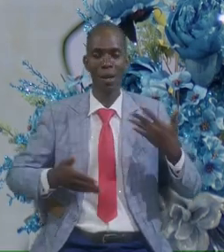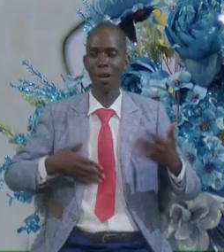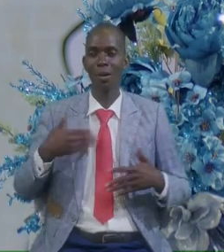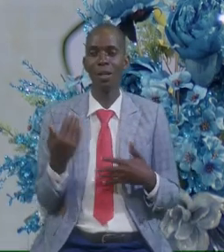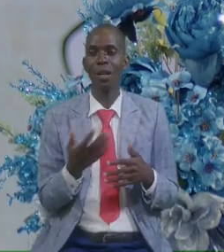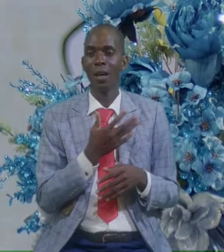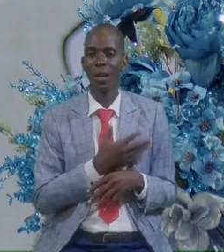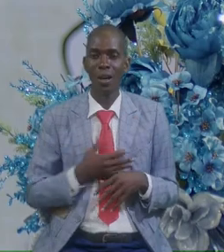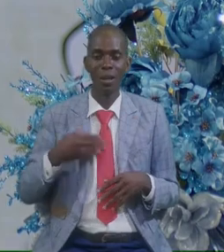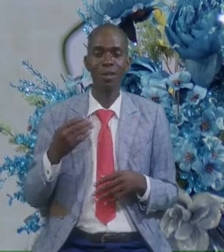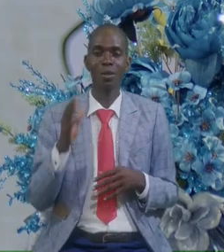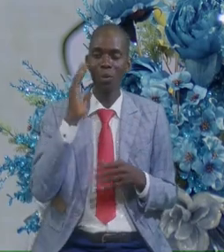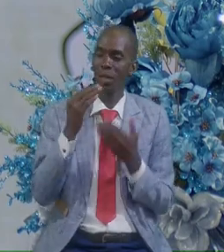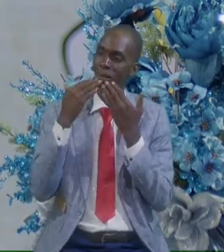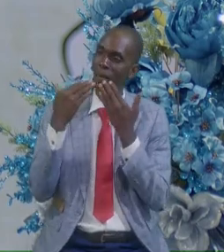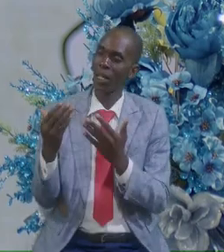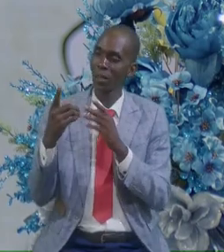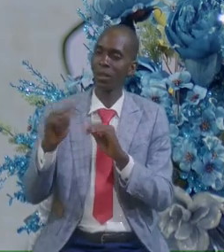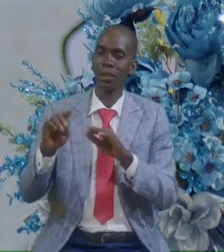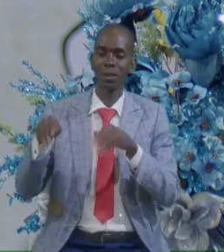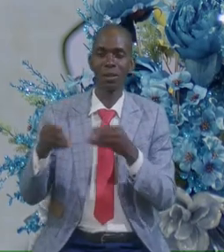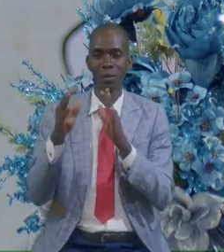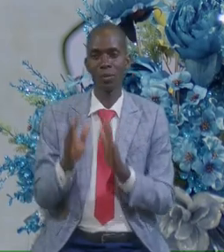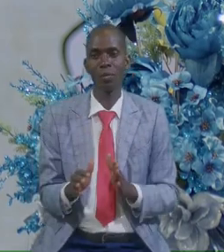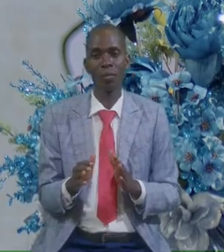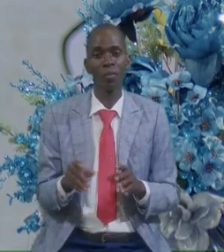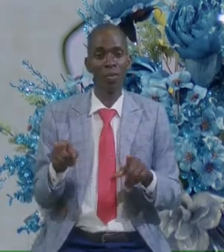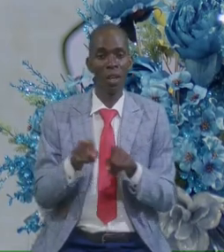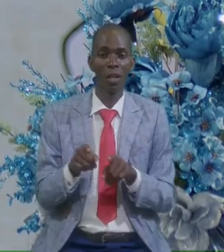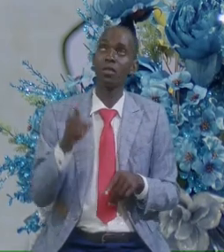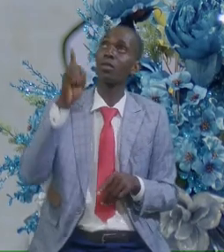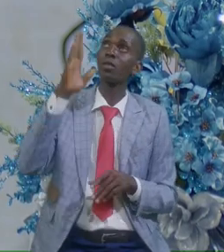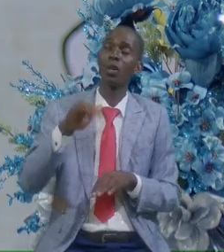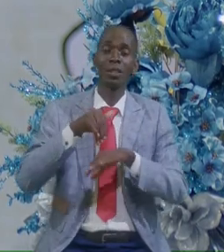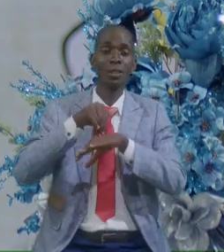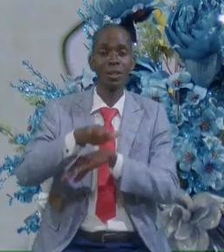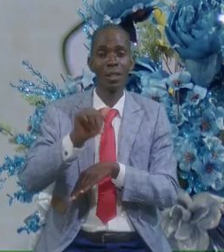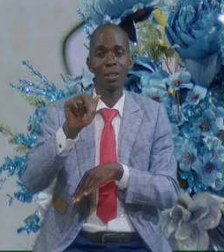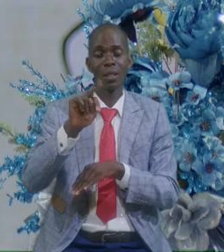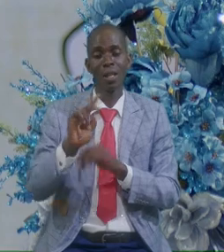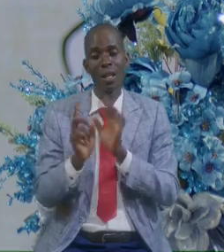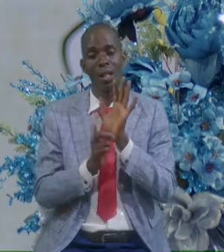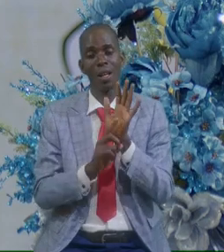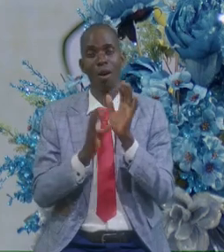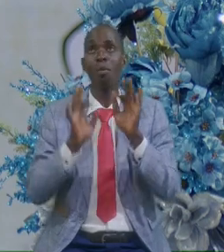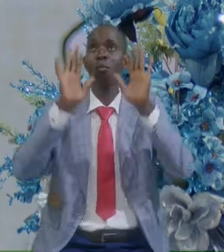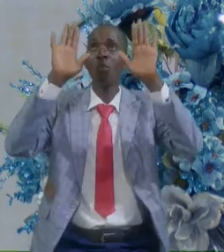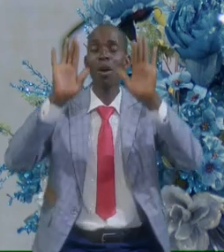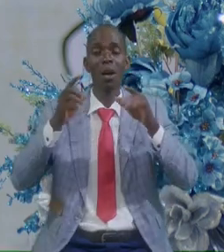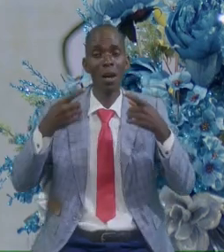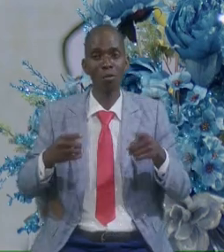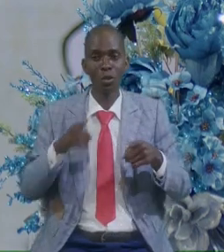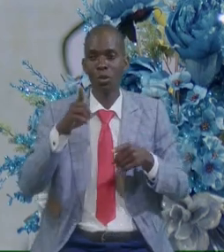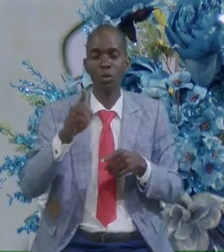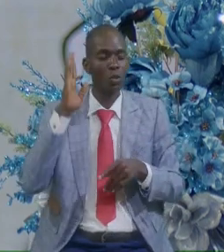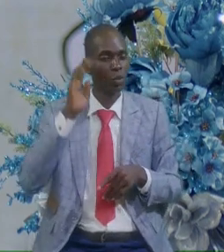the sender. So as God sends alert to us, alert of miracle, you will rejoice. You won't run away.